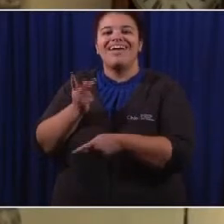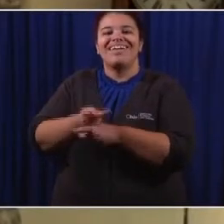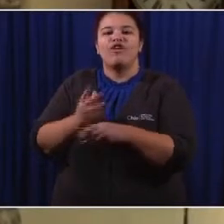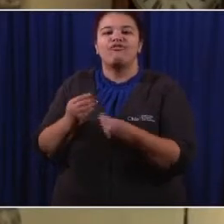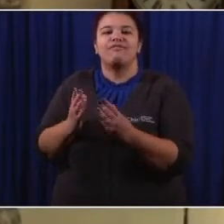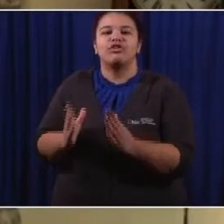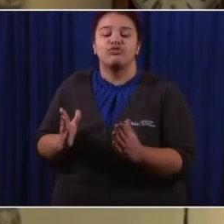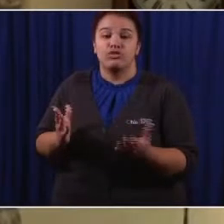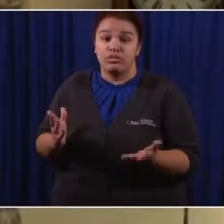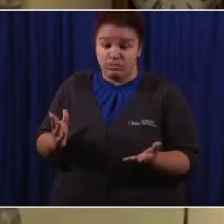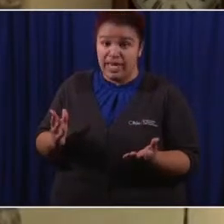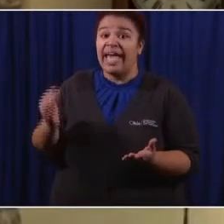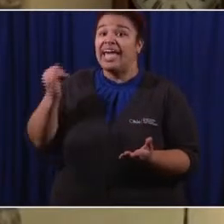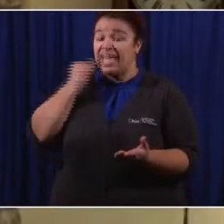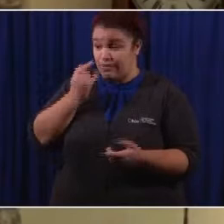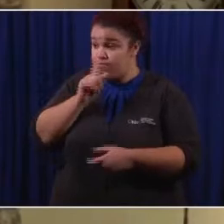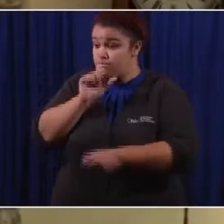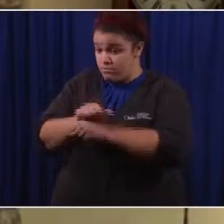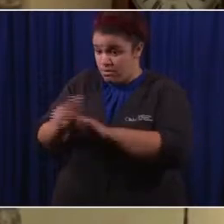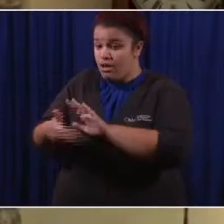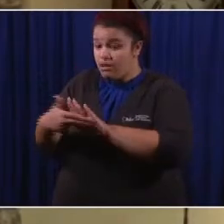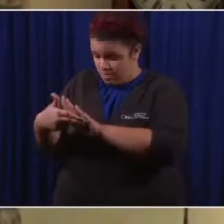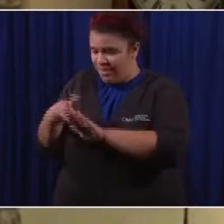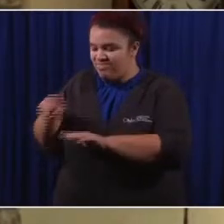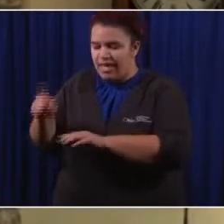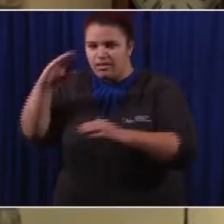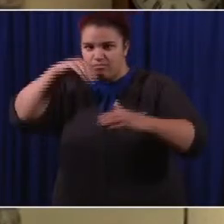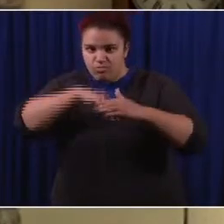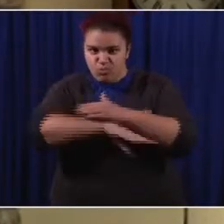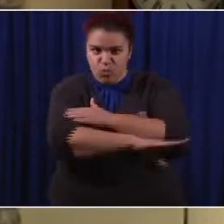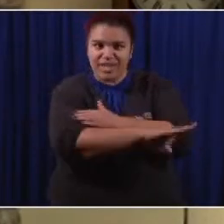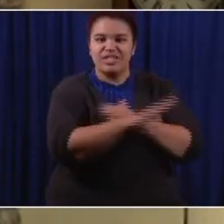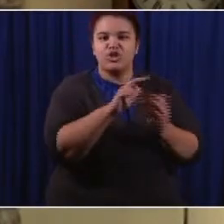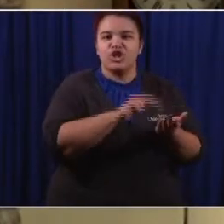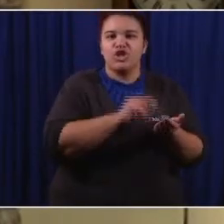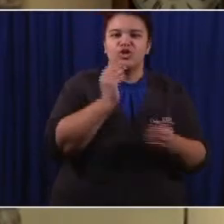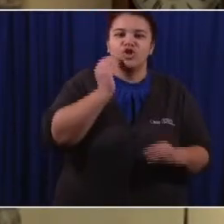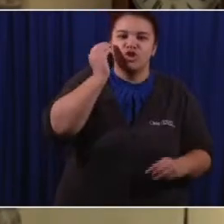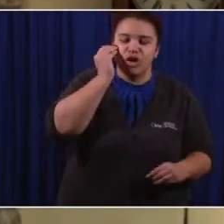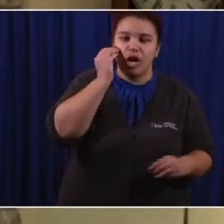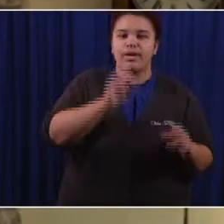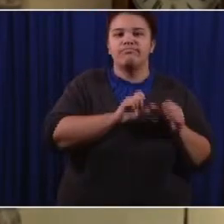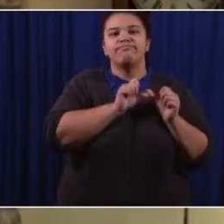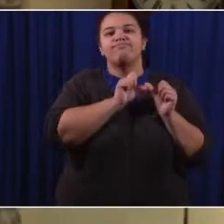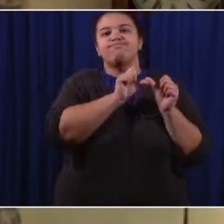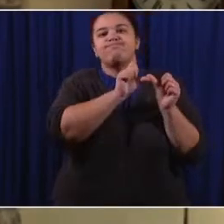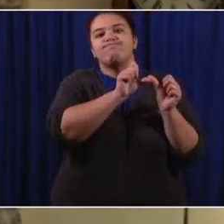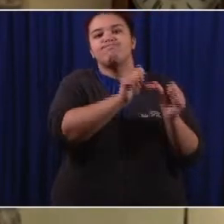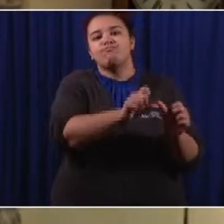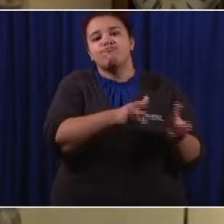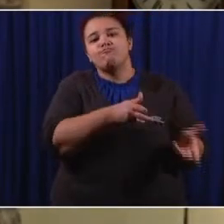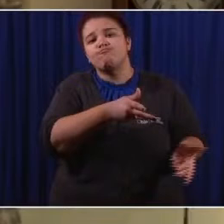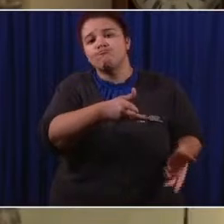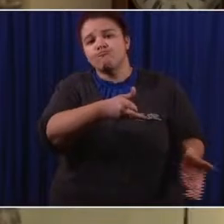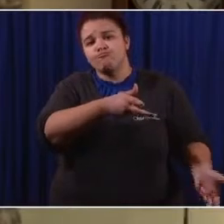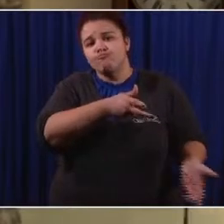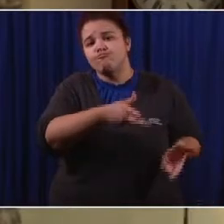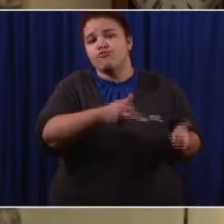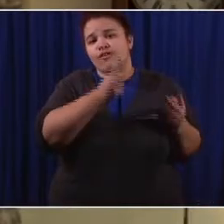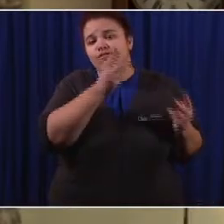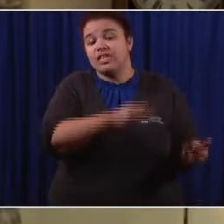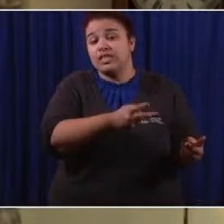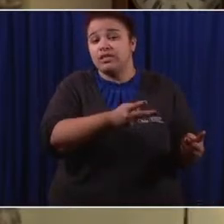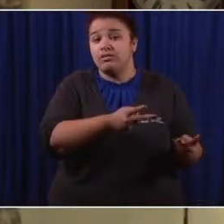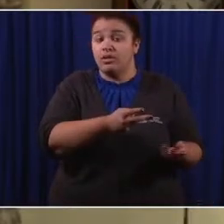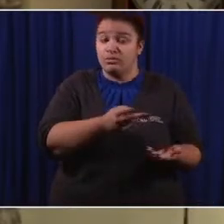those relatives inside nursing homes and to visit with their loved ones for longer. Is there anything that you can share about the